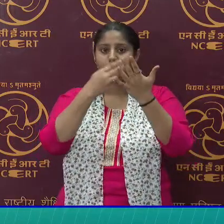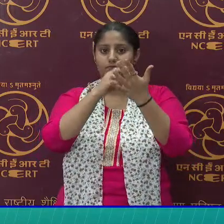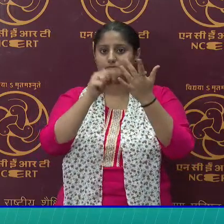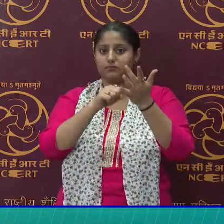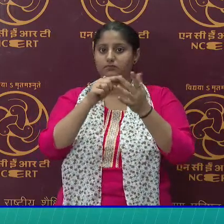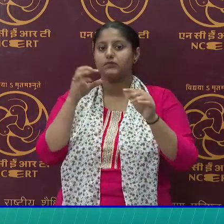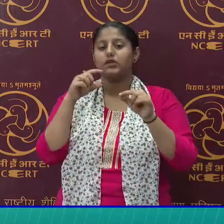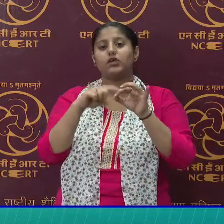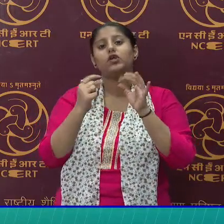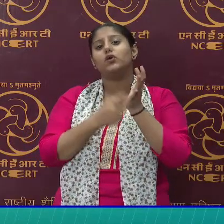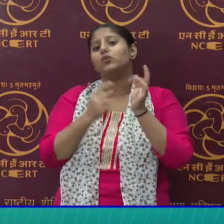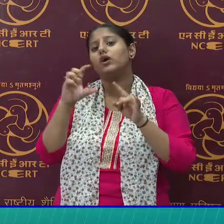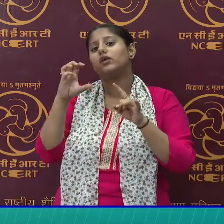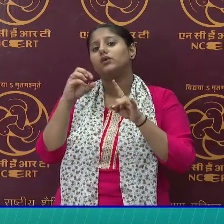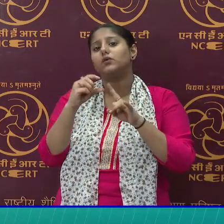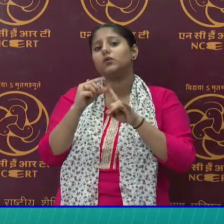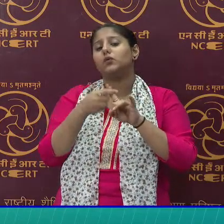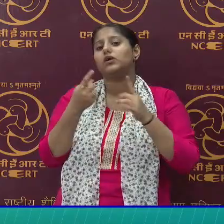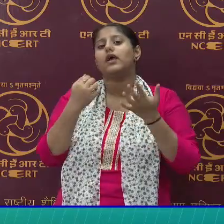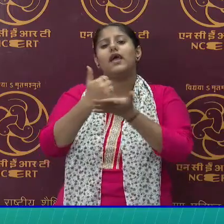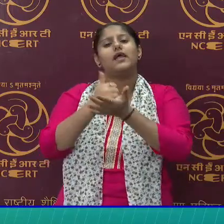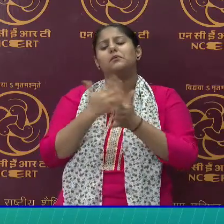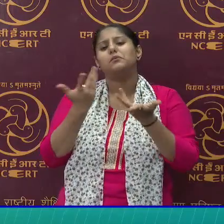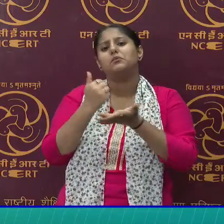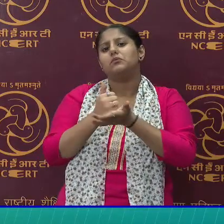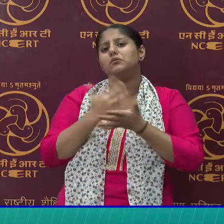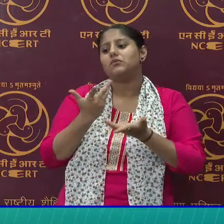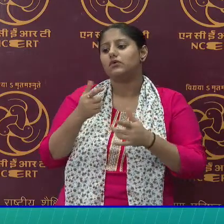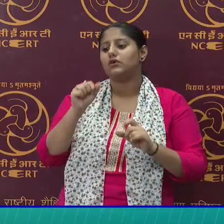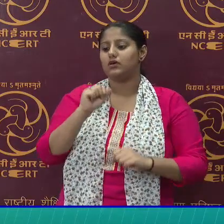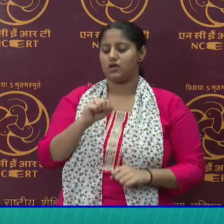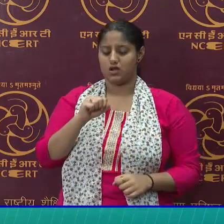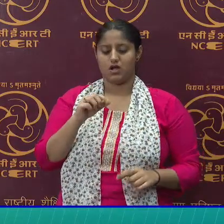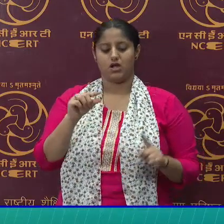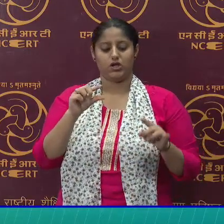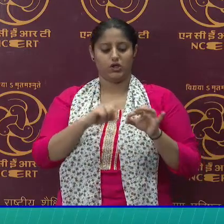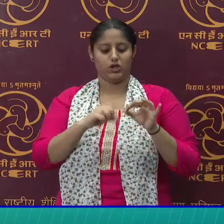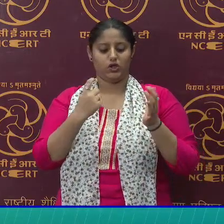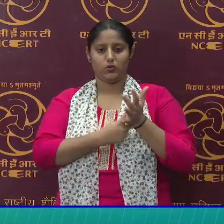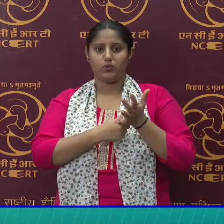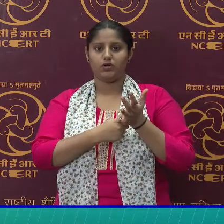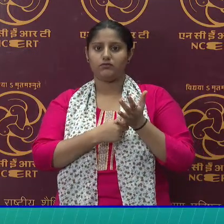the QR code helpful for? The QR code, of course, in